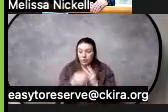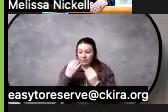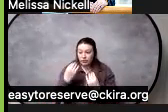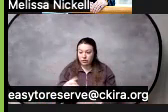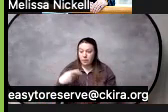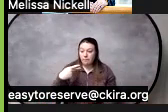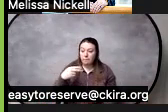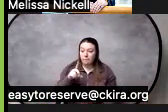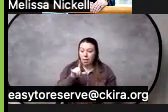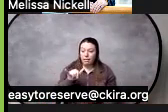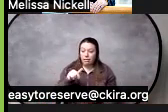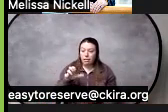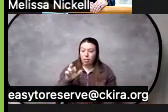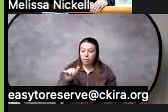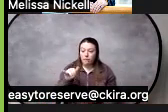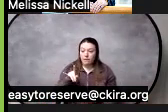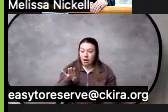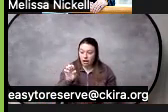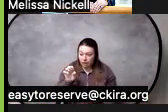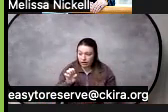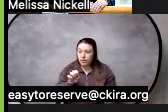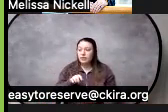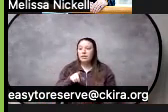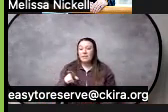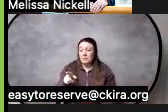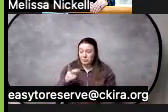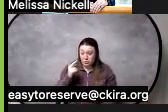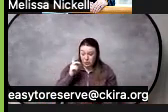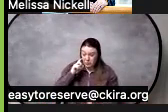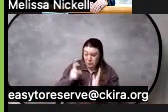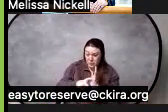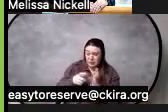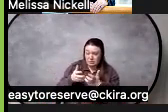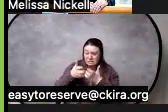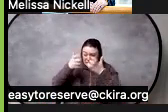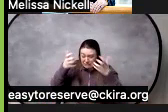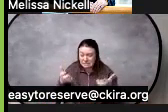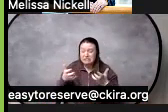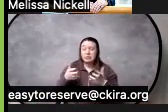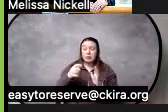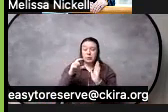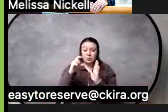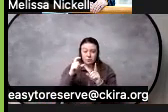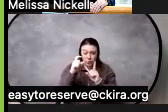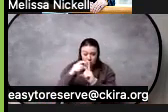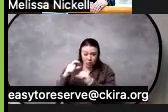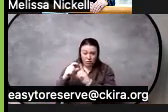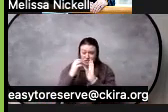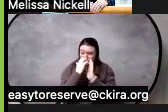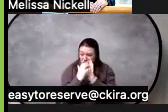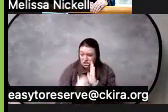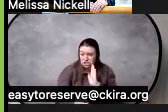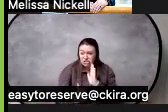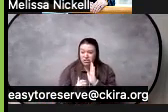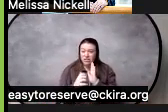For starters, we see that there is too much text, varying font sizes, and that